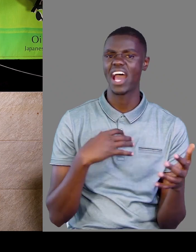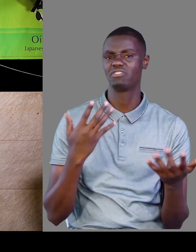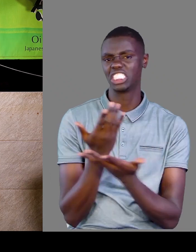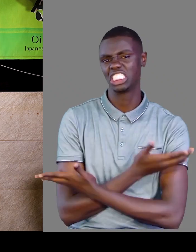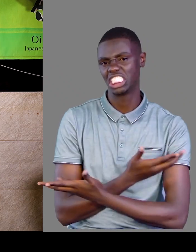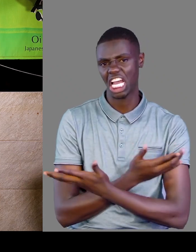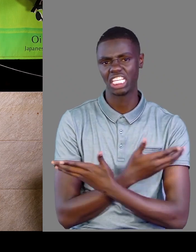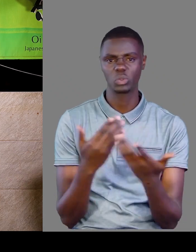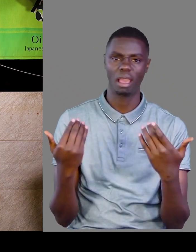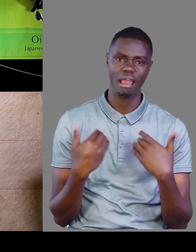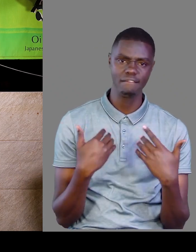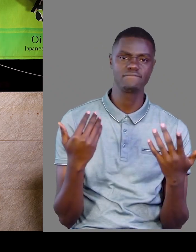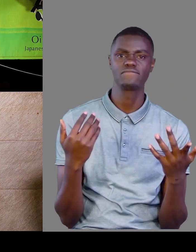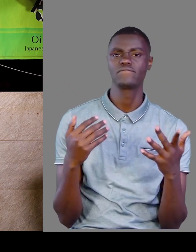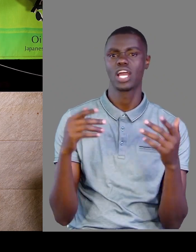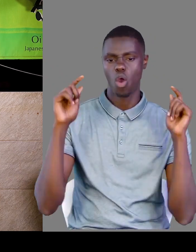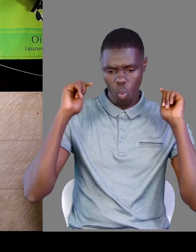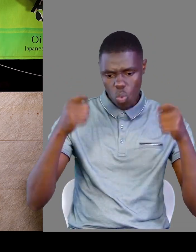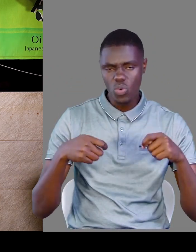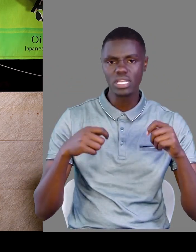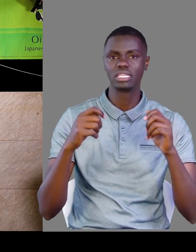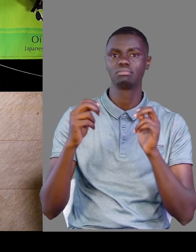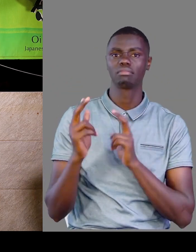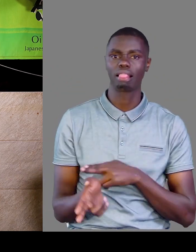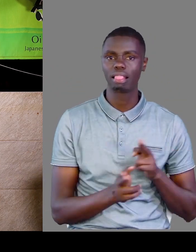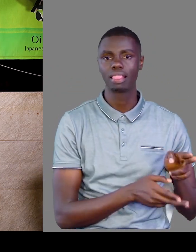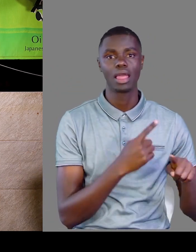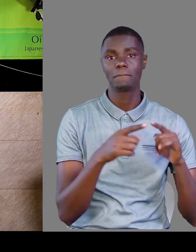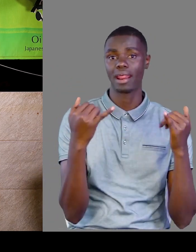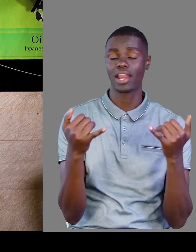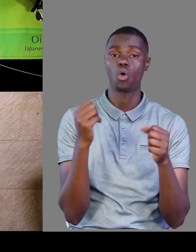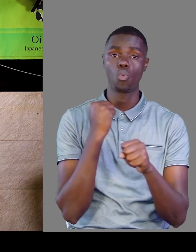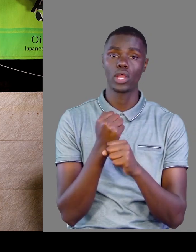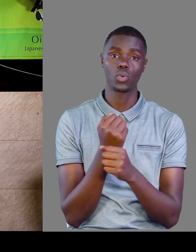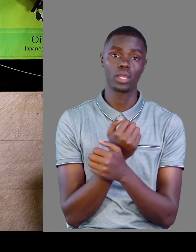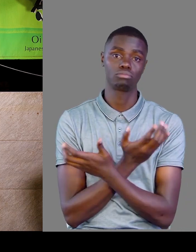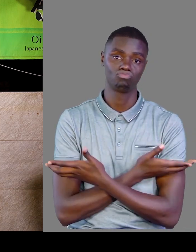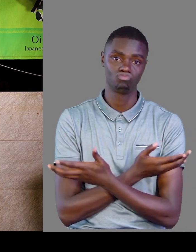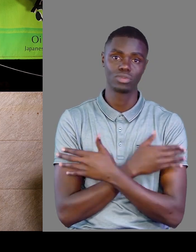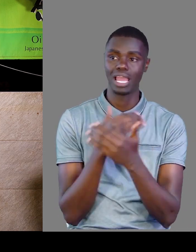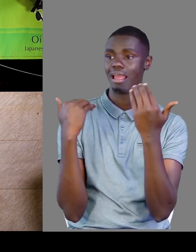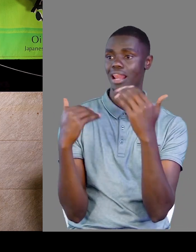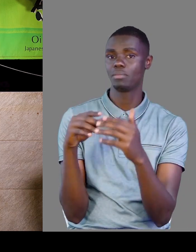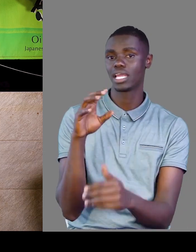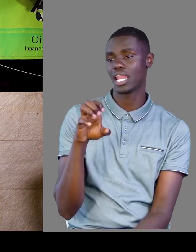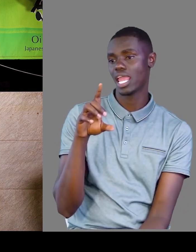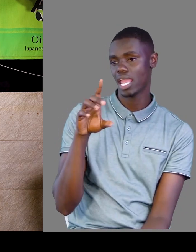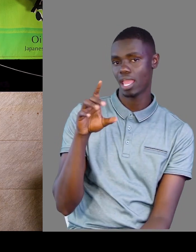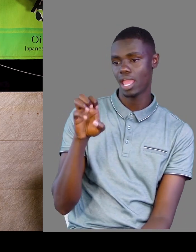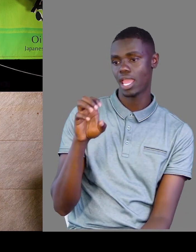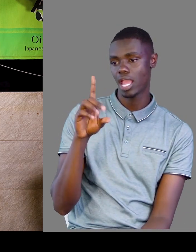merchandise, we have t-shirts, we have hoodies and sweatpants, but mostly we are doing t-shirts that are only limited